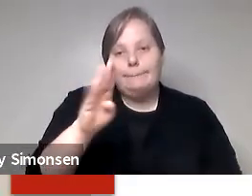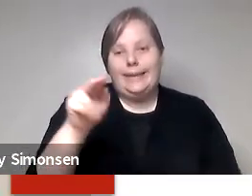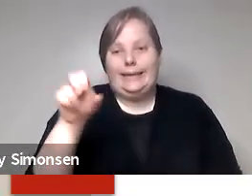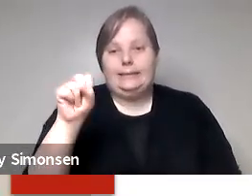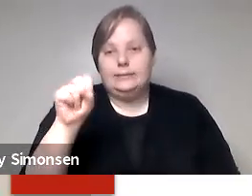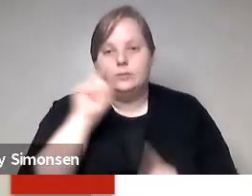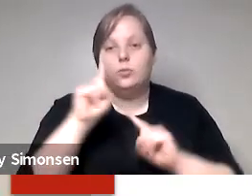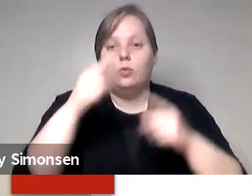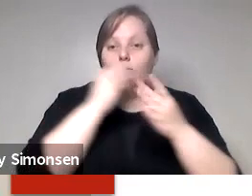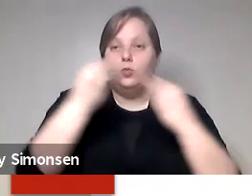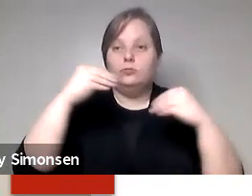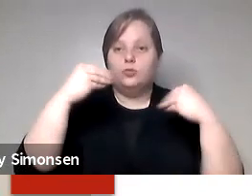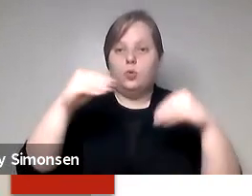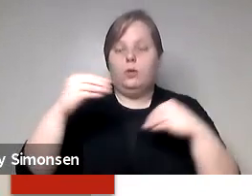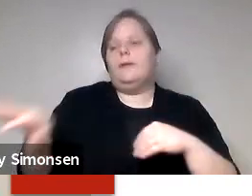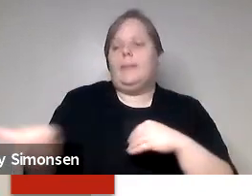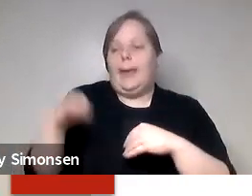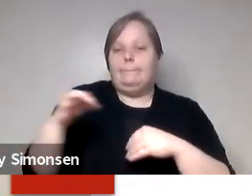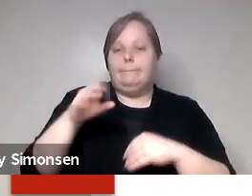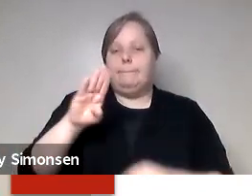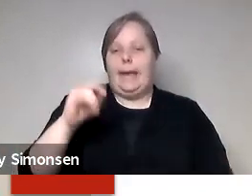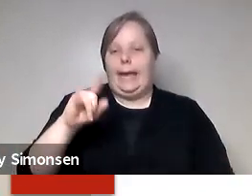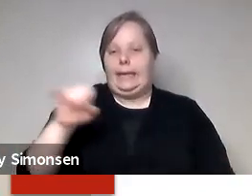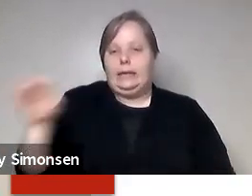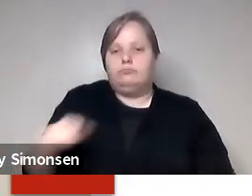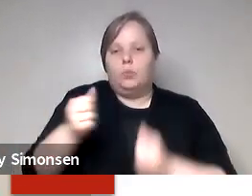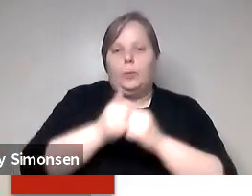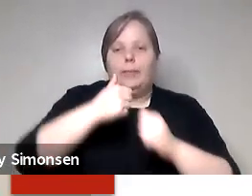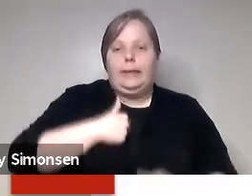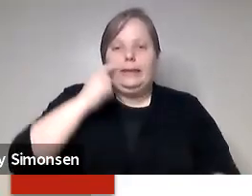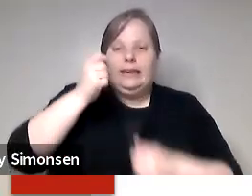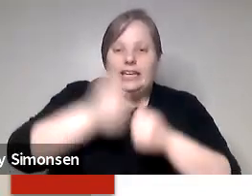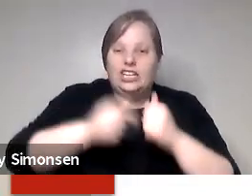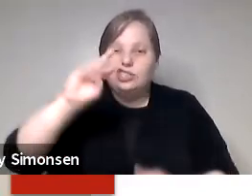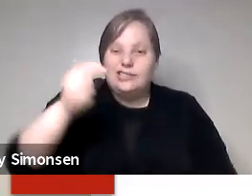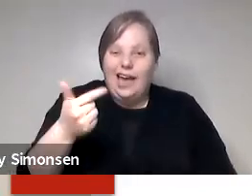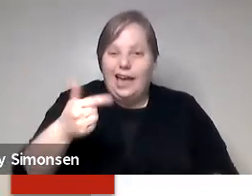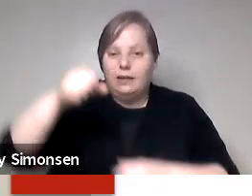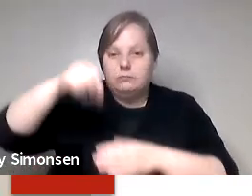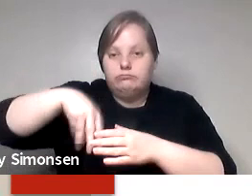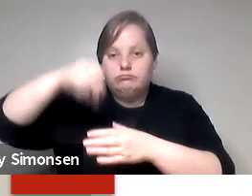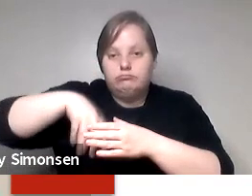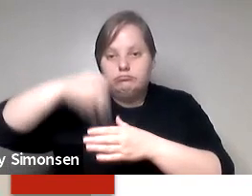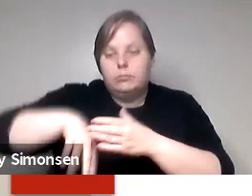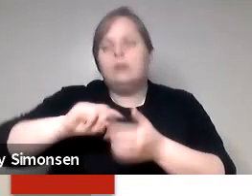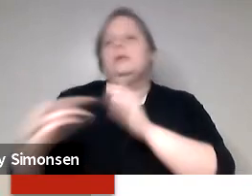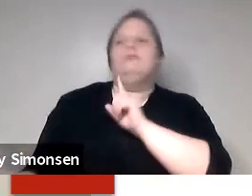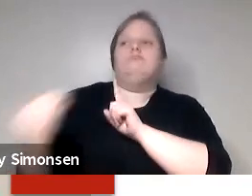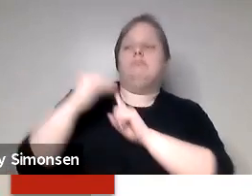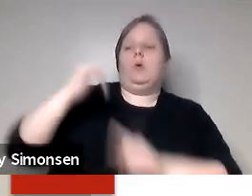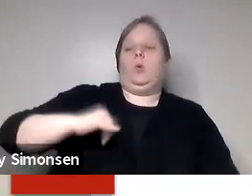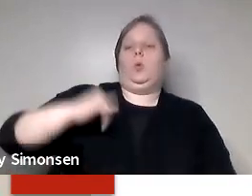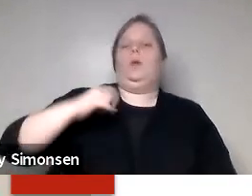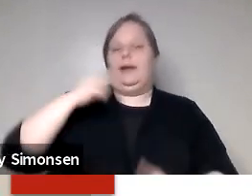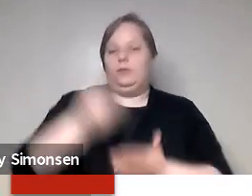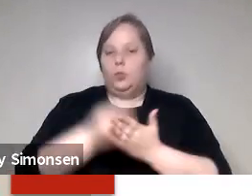store, I'm going to take that Ziploc baggie, and each tag that I have in that Ziploc baggie is a reminder that, hey, I